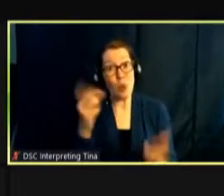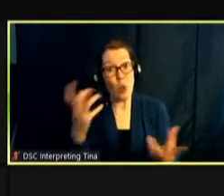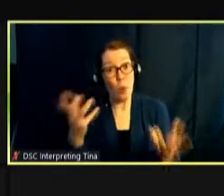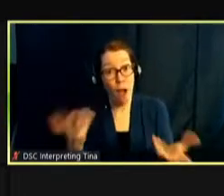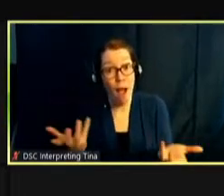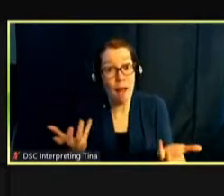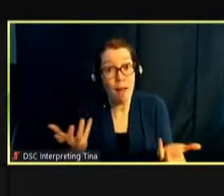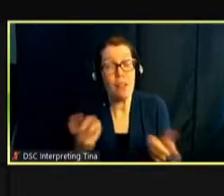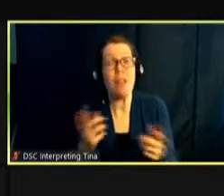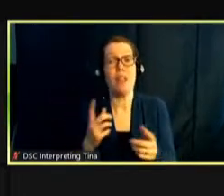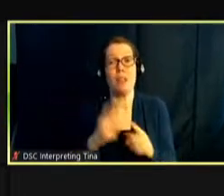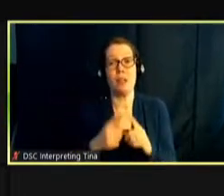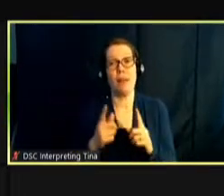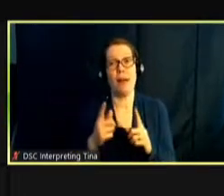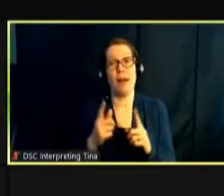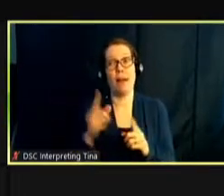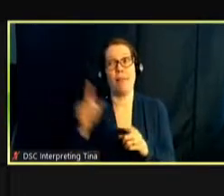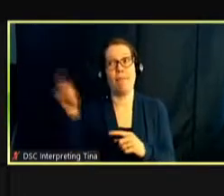there's unfortunately this decision to make.